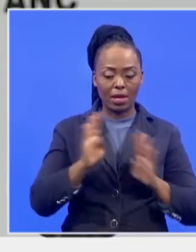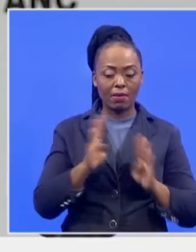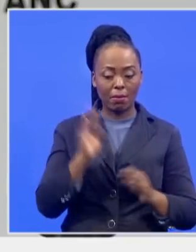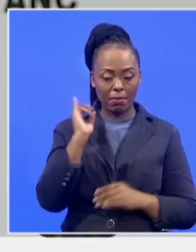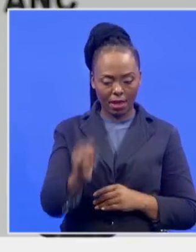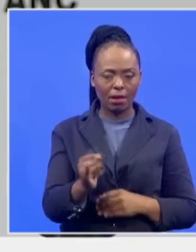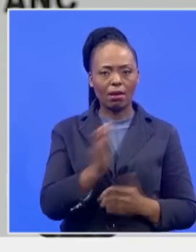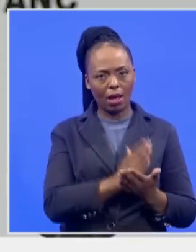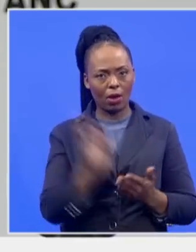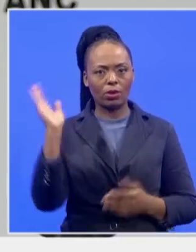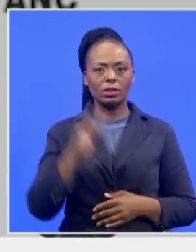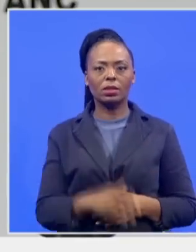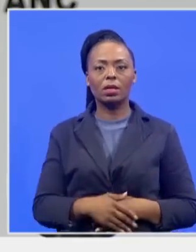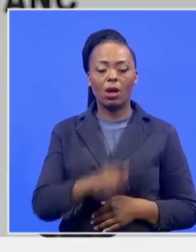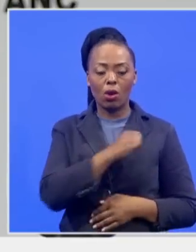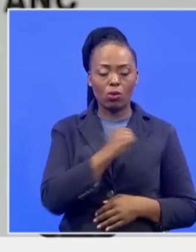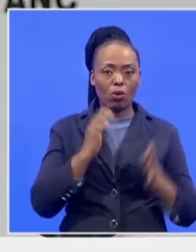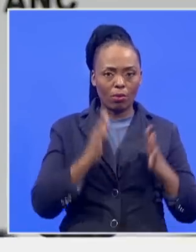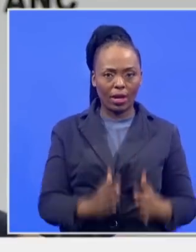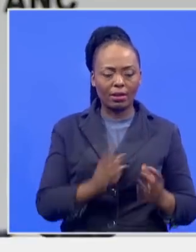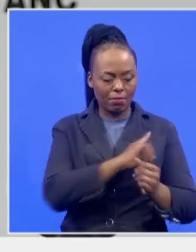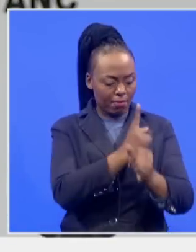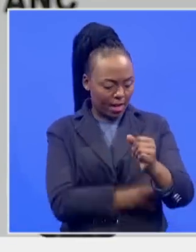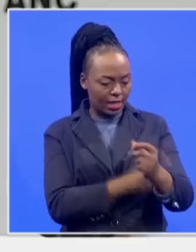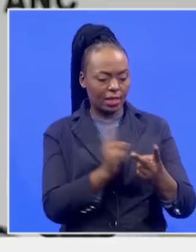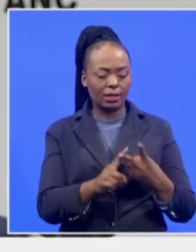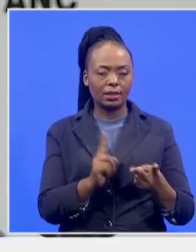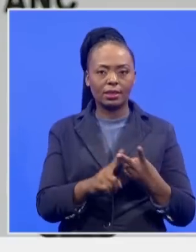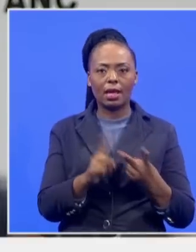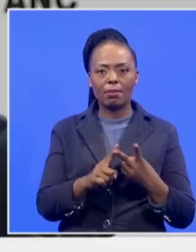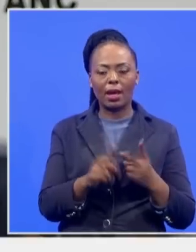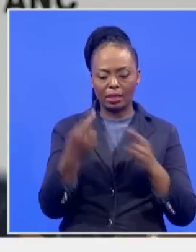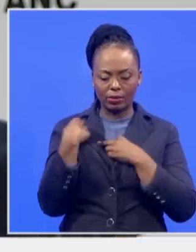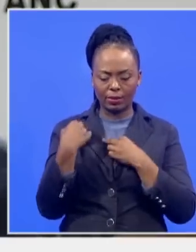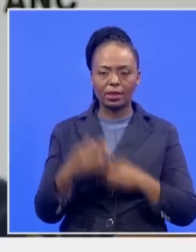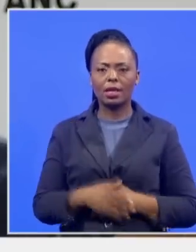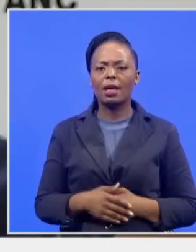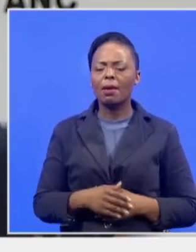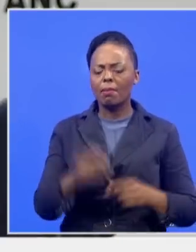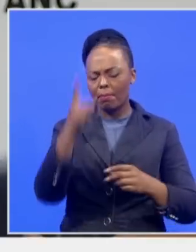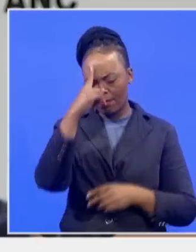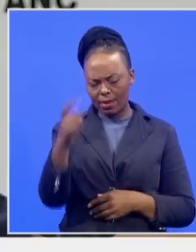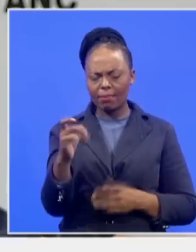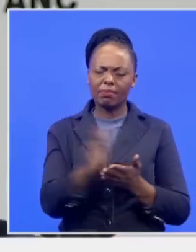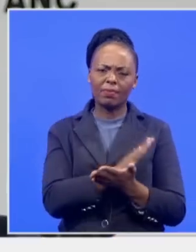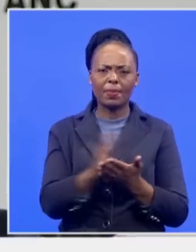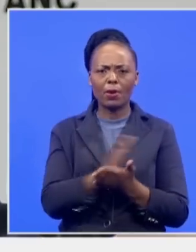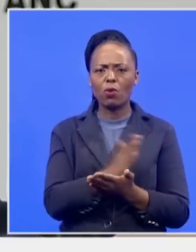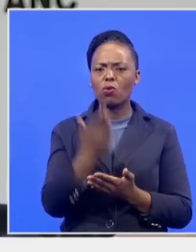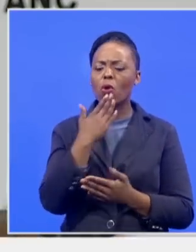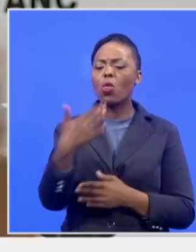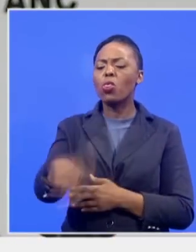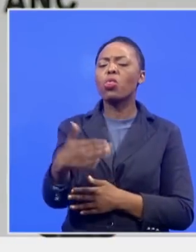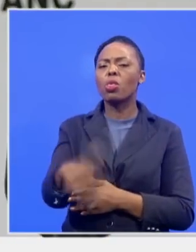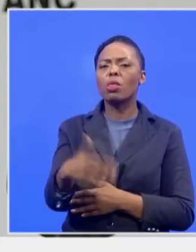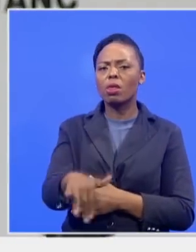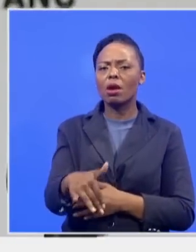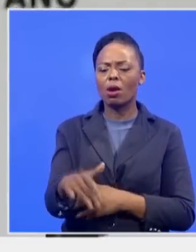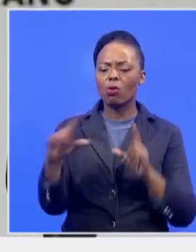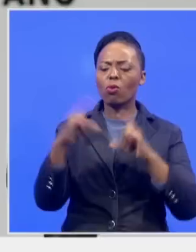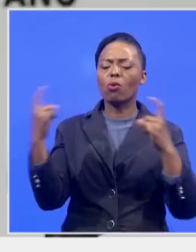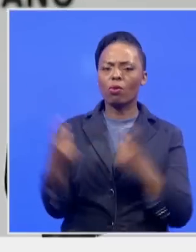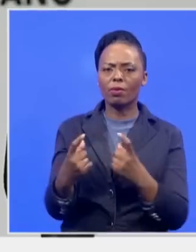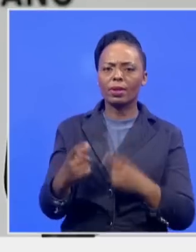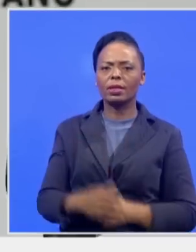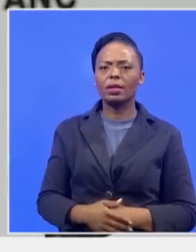that mandate and responsibility. We believe in all of them, even those who are not in this committee, that they can come and